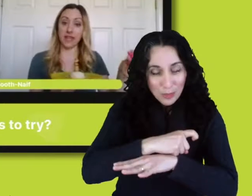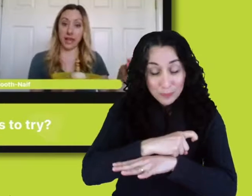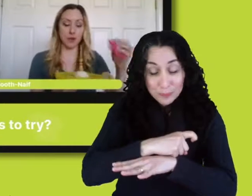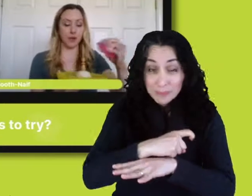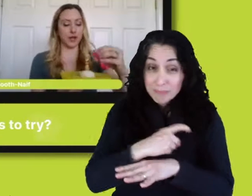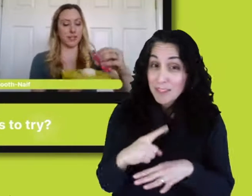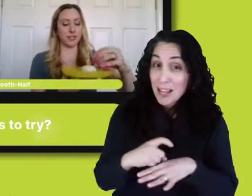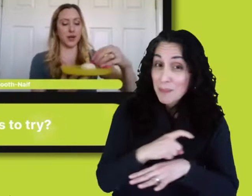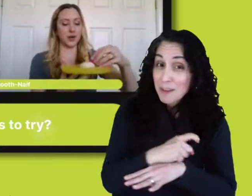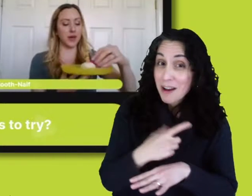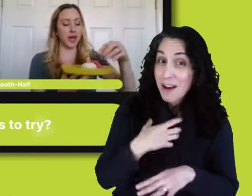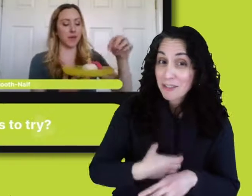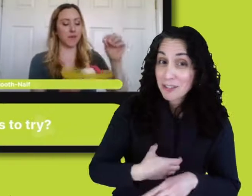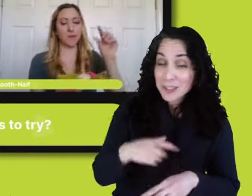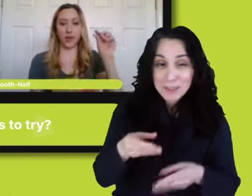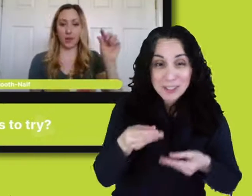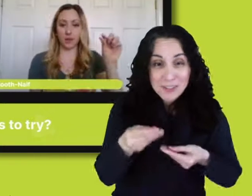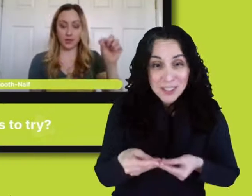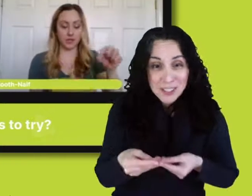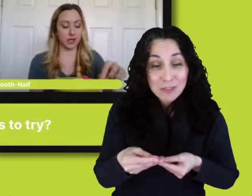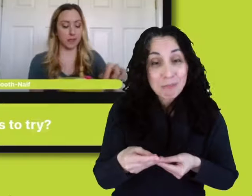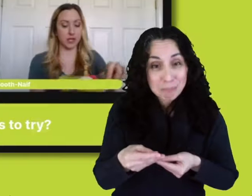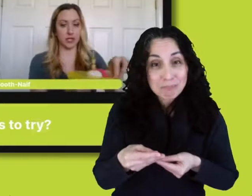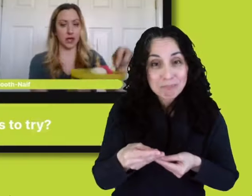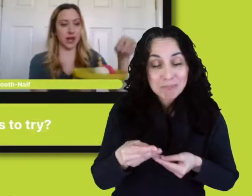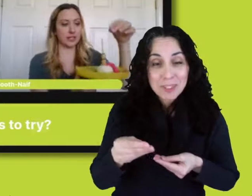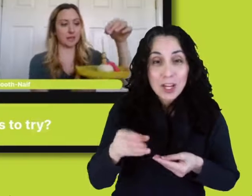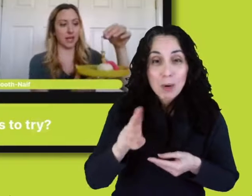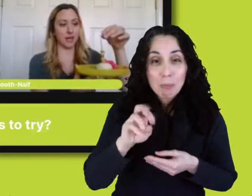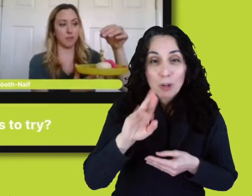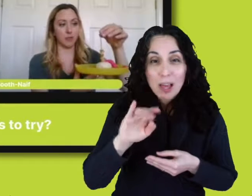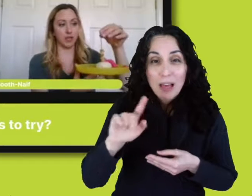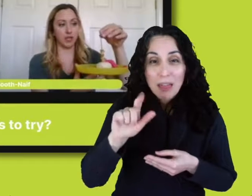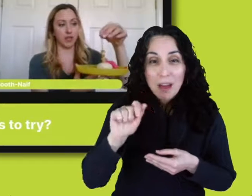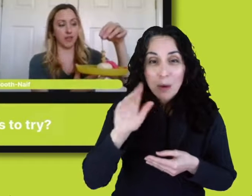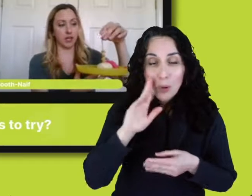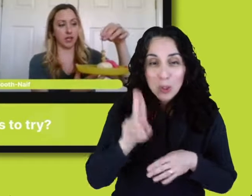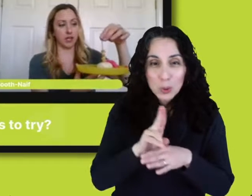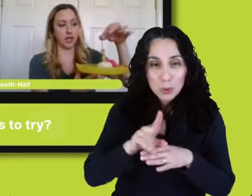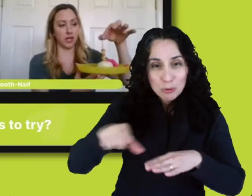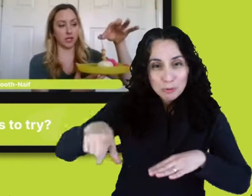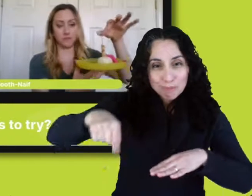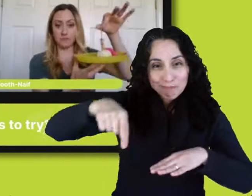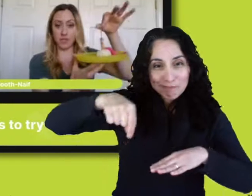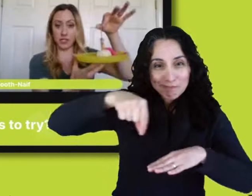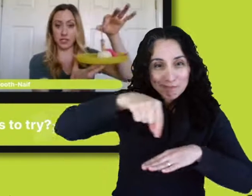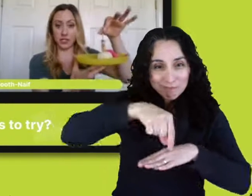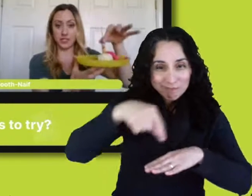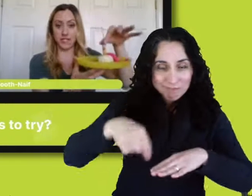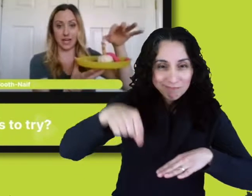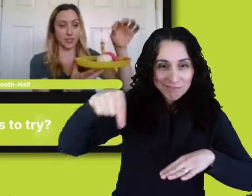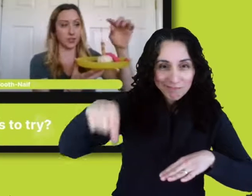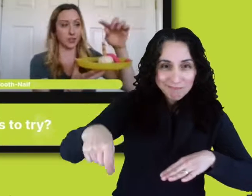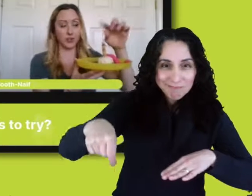got to feed the caterpillar. So Briella will use her pincher grasp and put the Cheerios onto